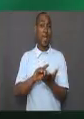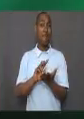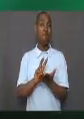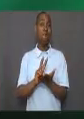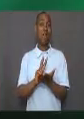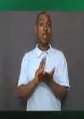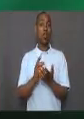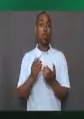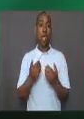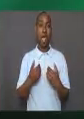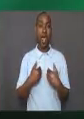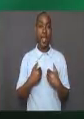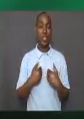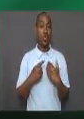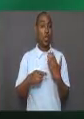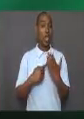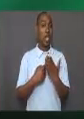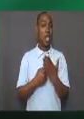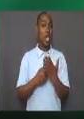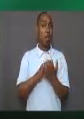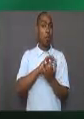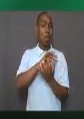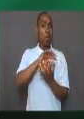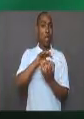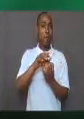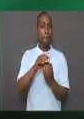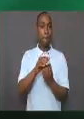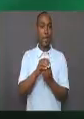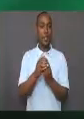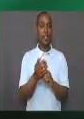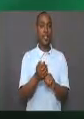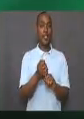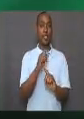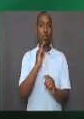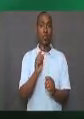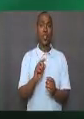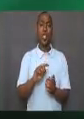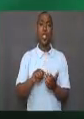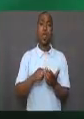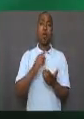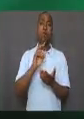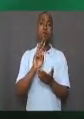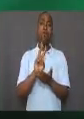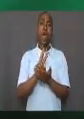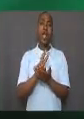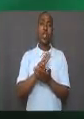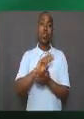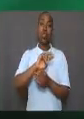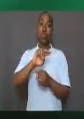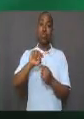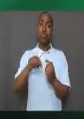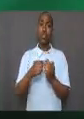is enclosed by a membrane. The vacuole usually takes